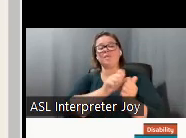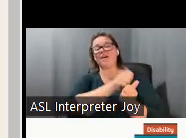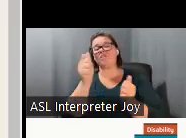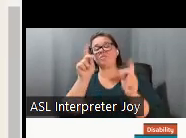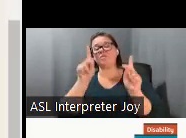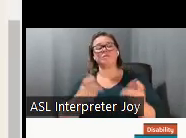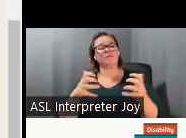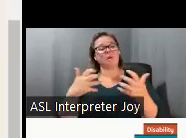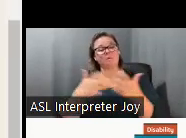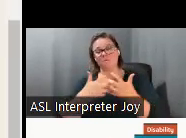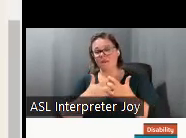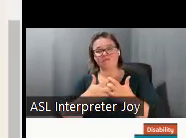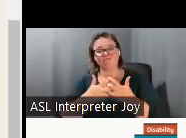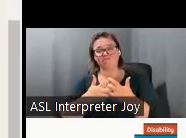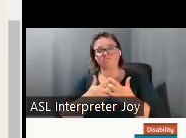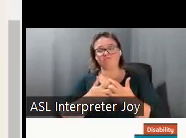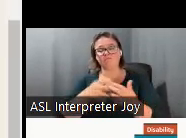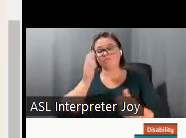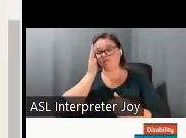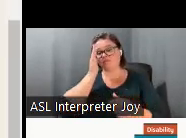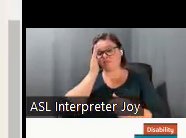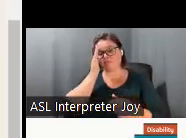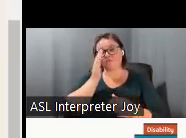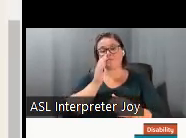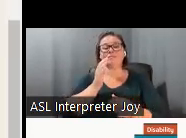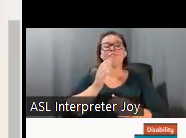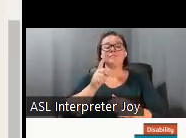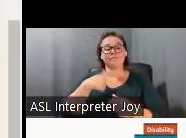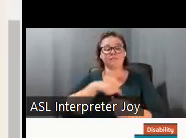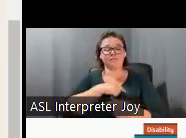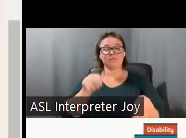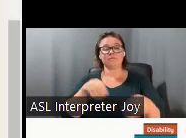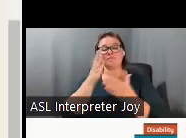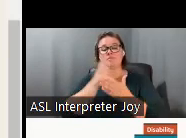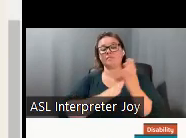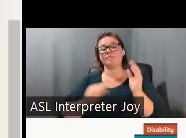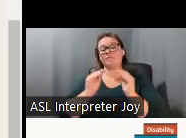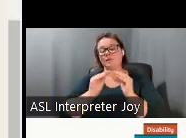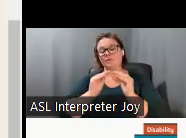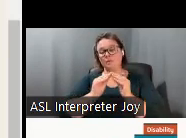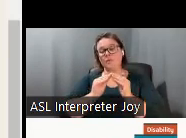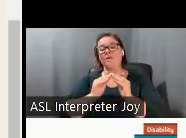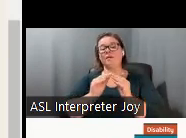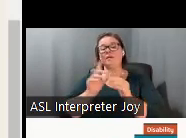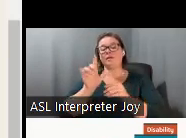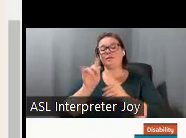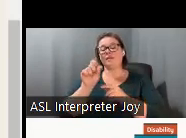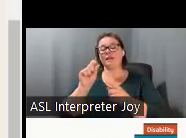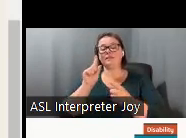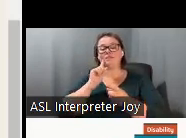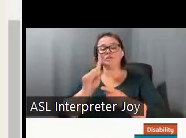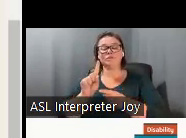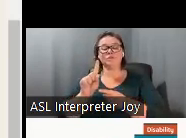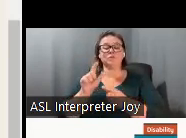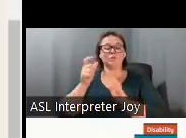want a roommate. And we've provided some additional links to